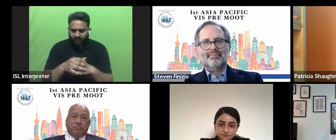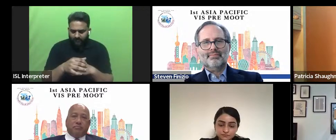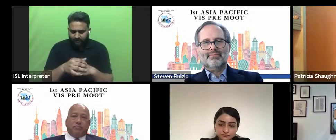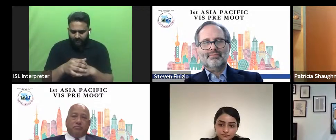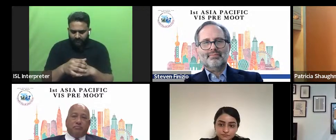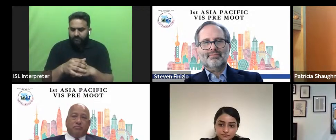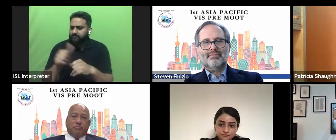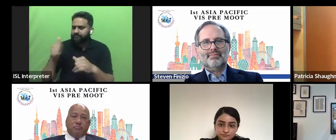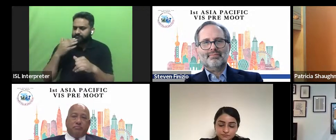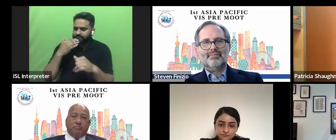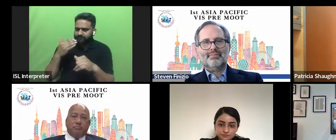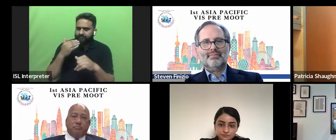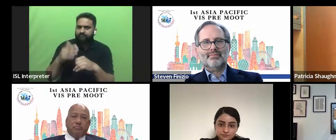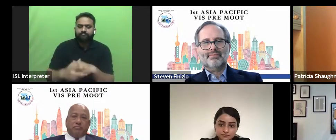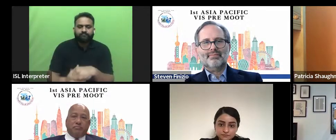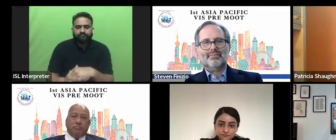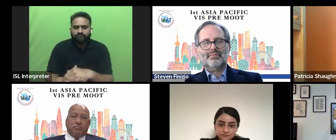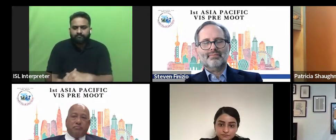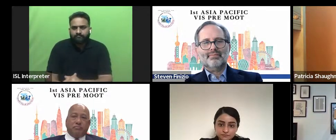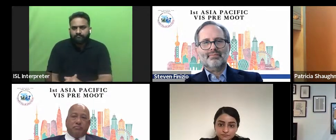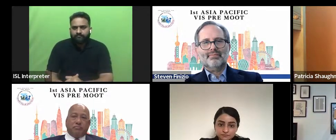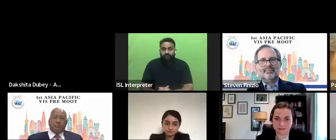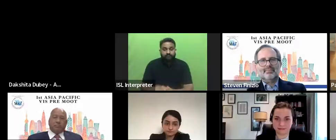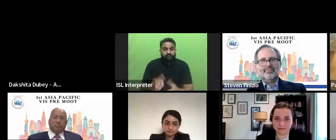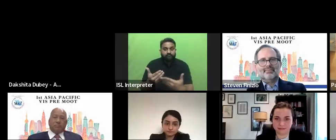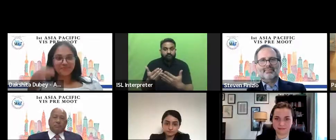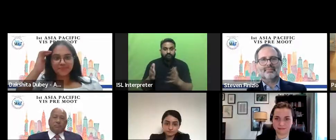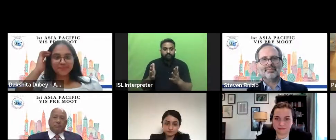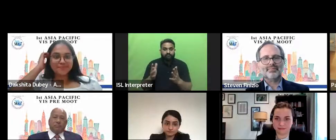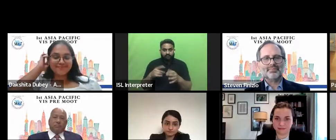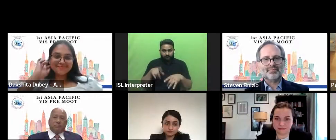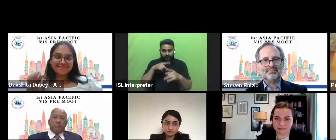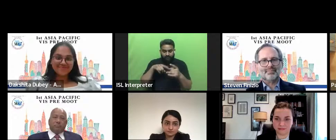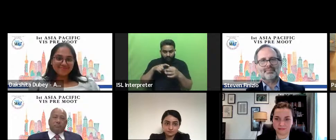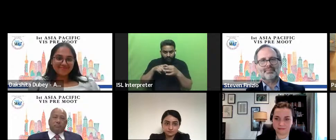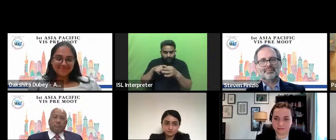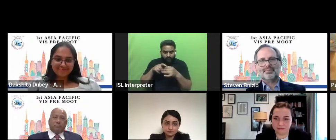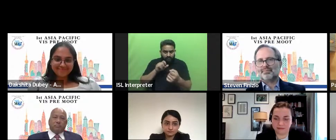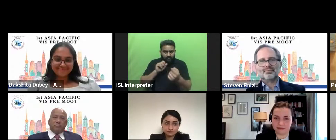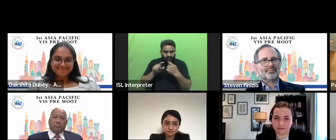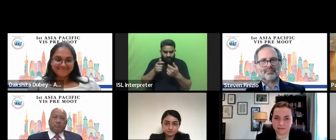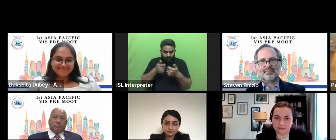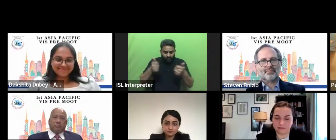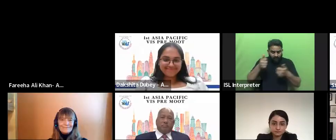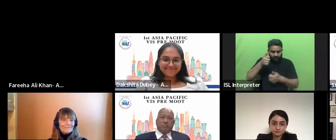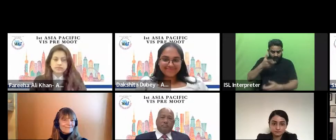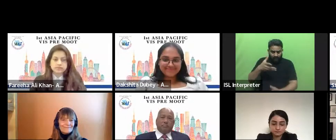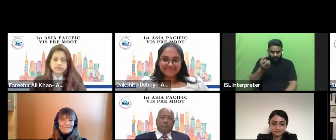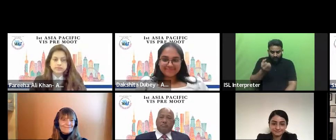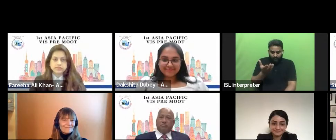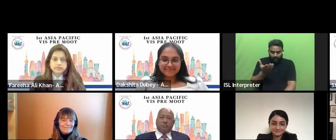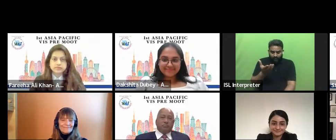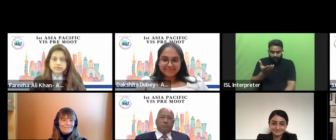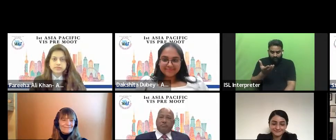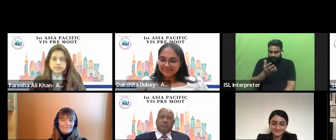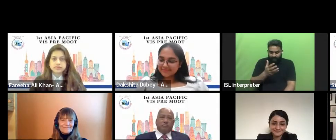Thank you. Any comments or questions from the tribunal?